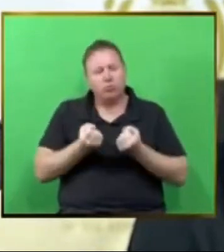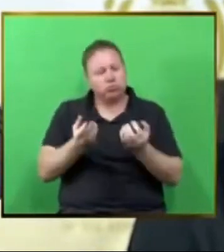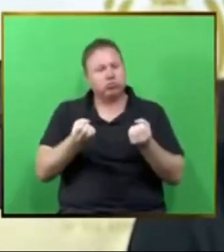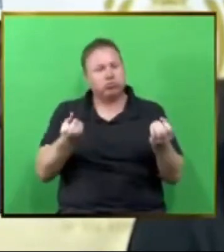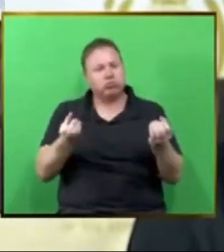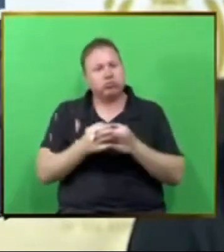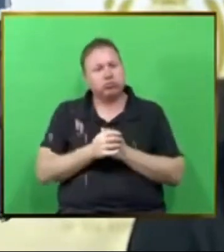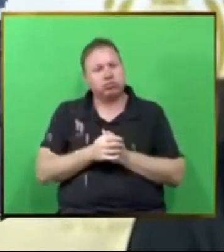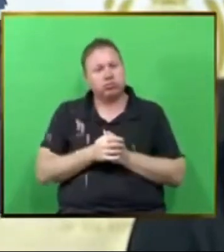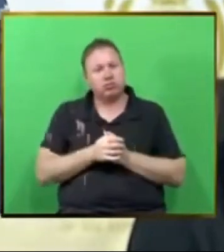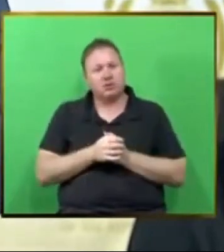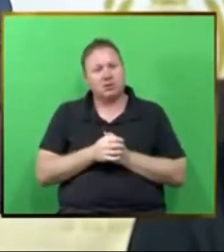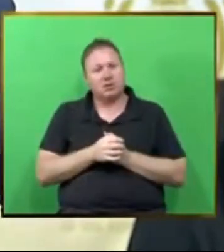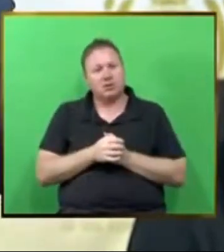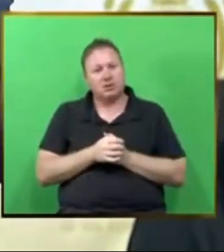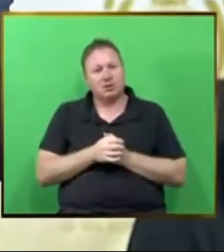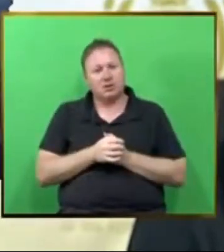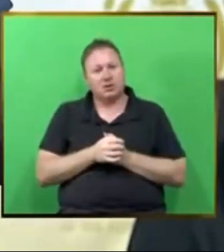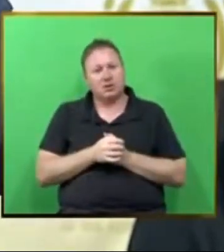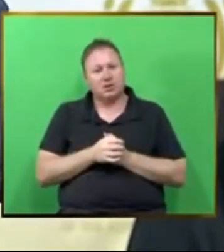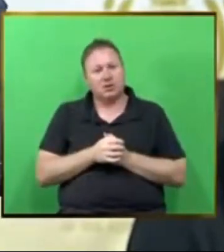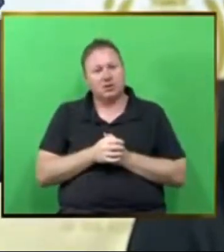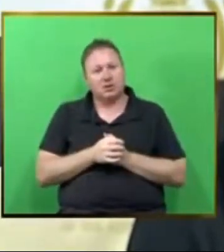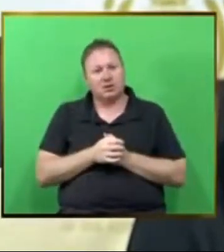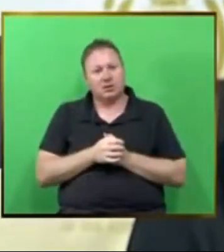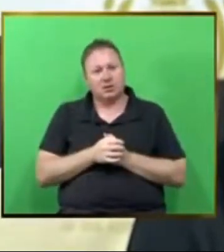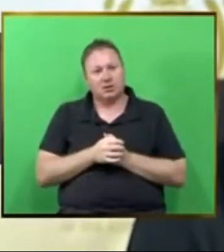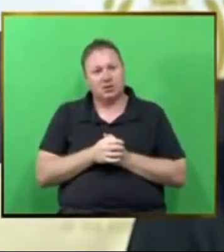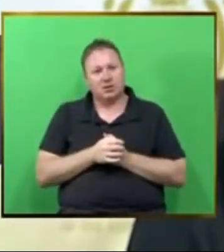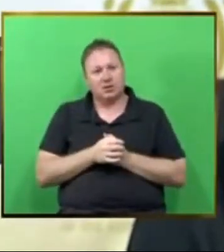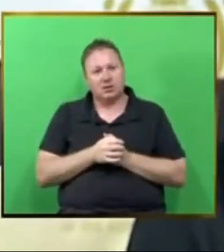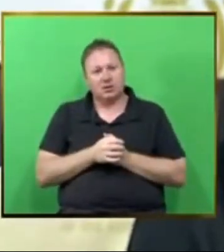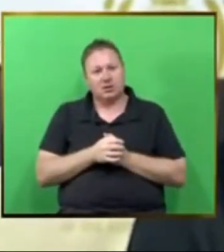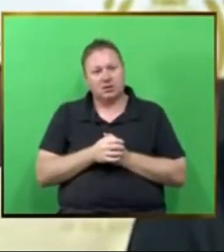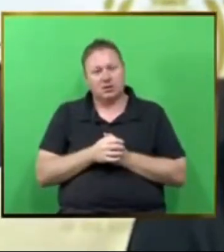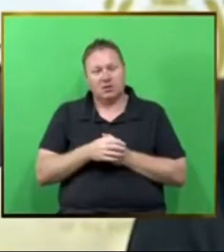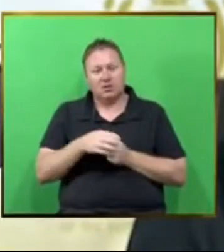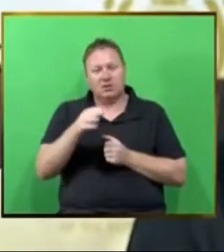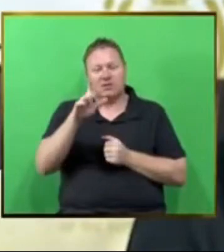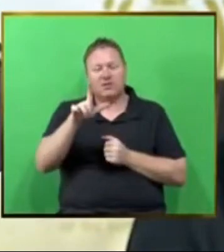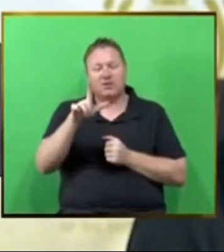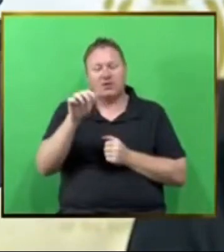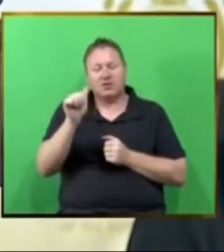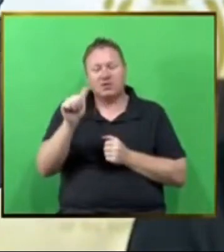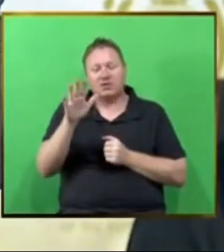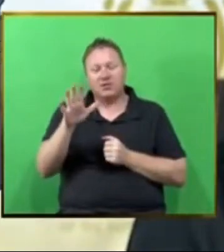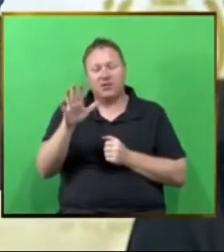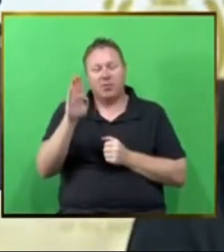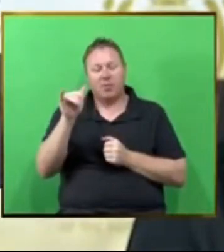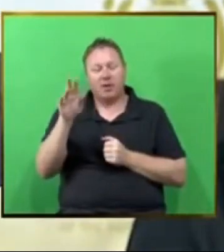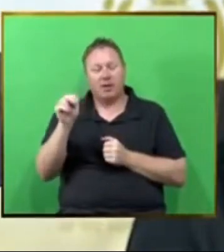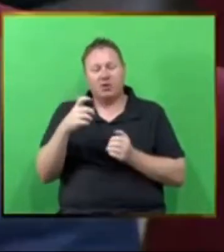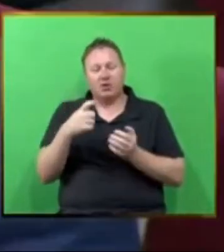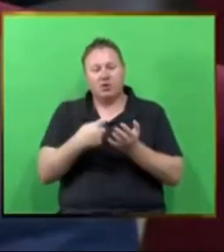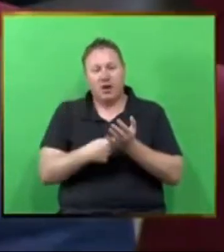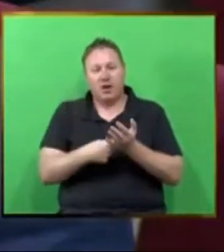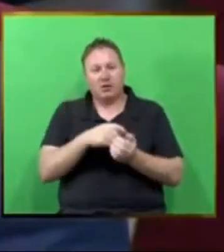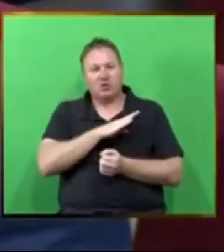A total of 765 billion rand is allocated to peace and security cluster.